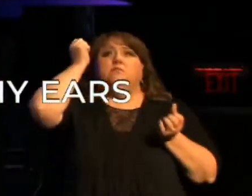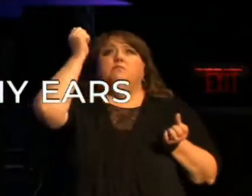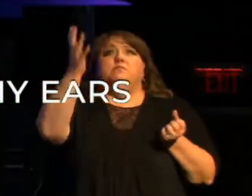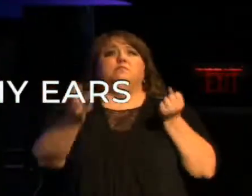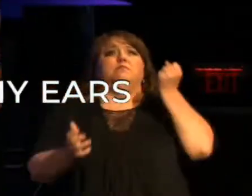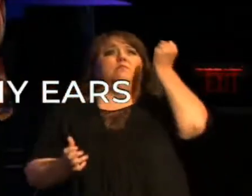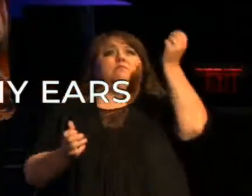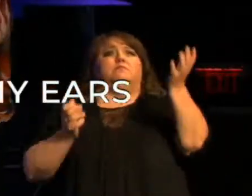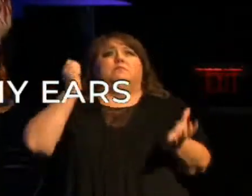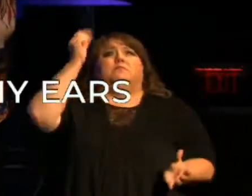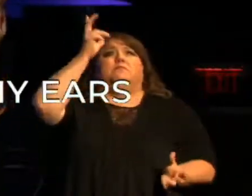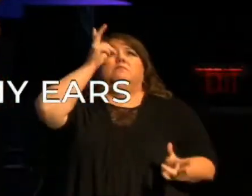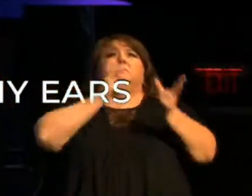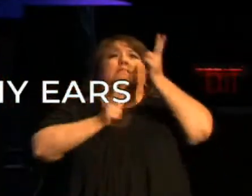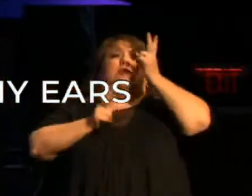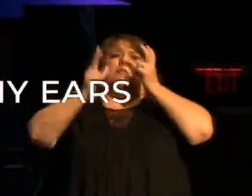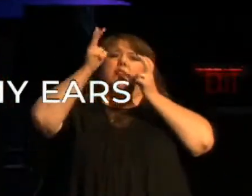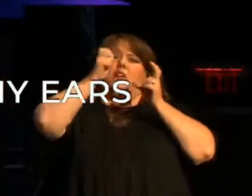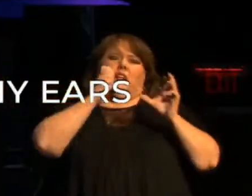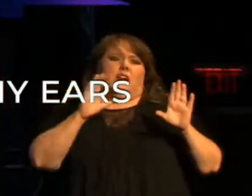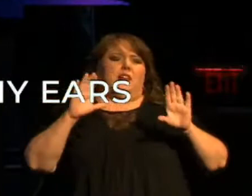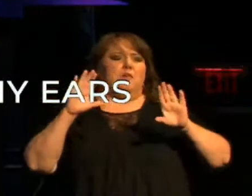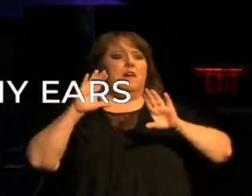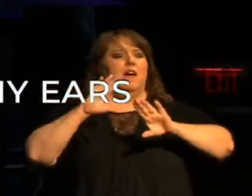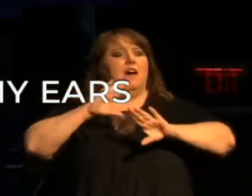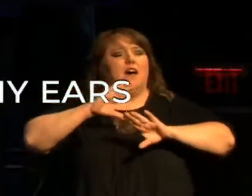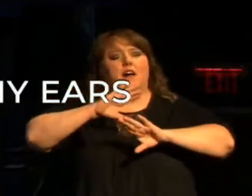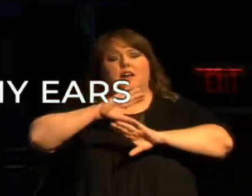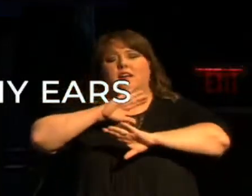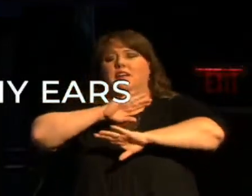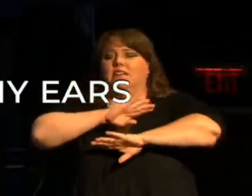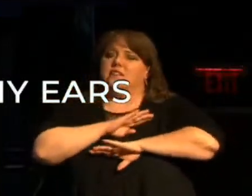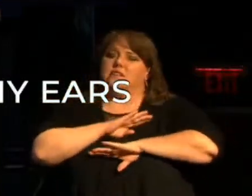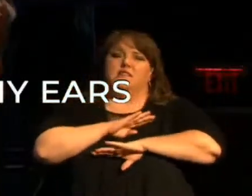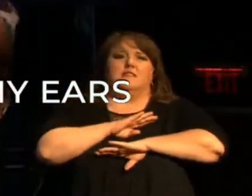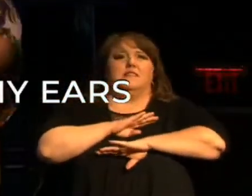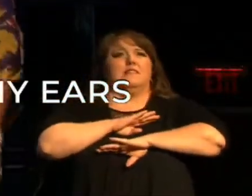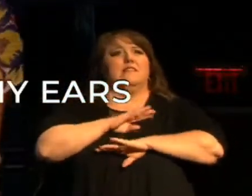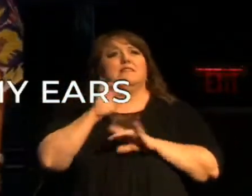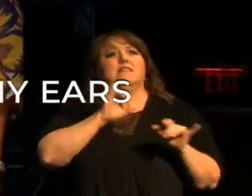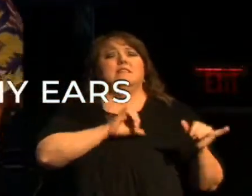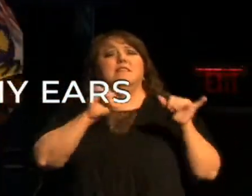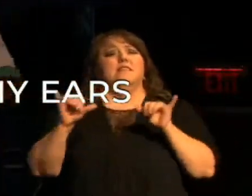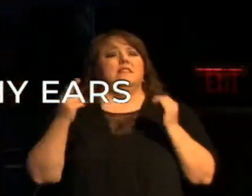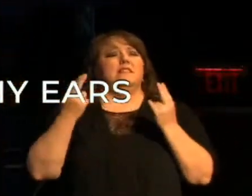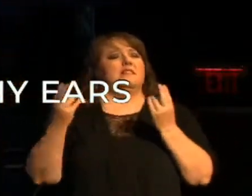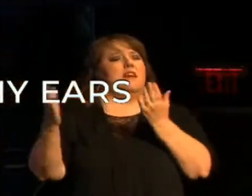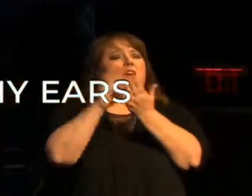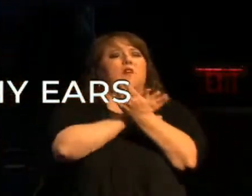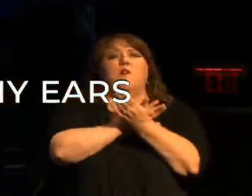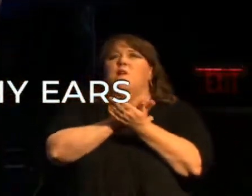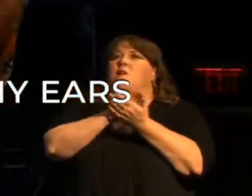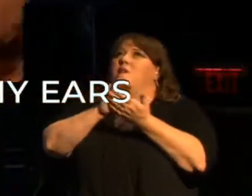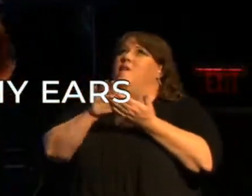It's like the sound of a symphony to my ears. It's